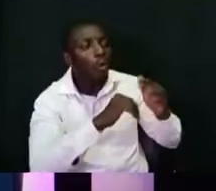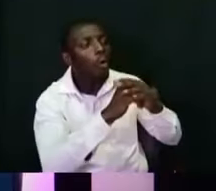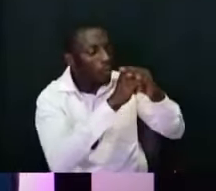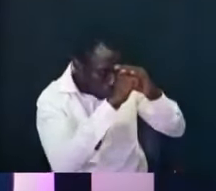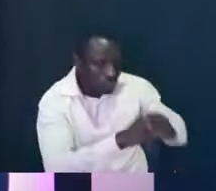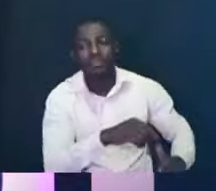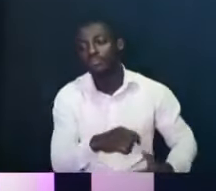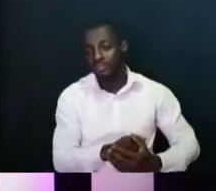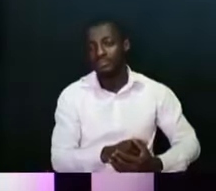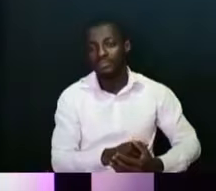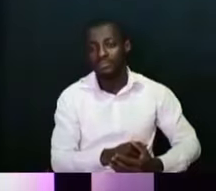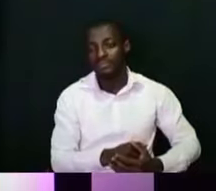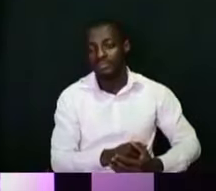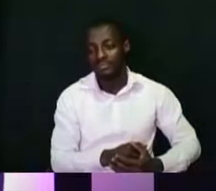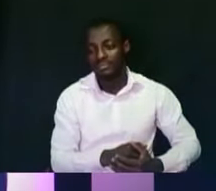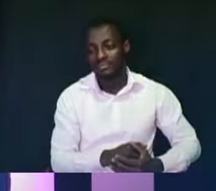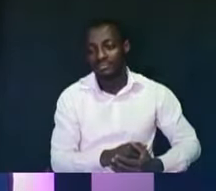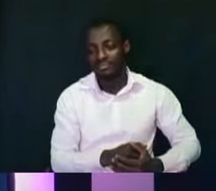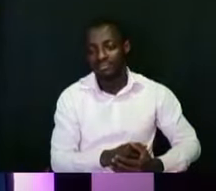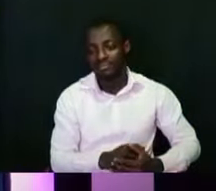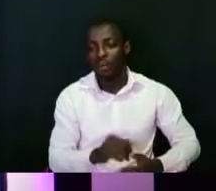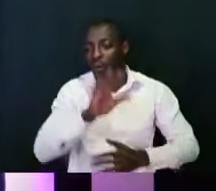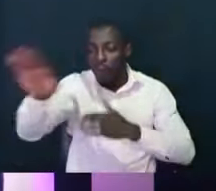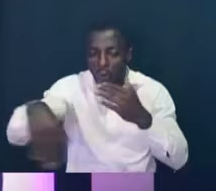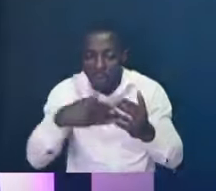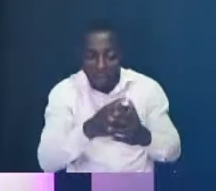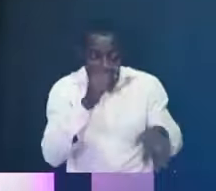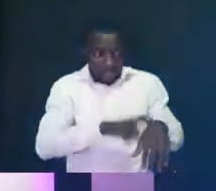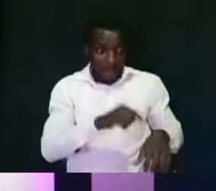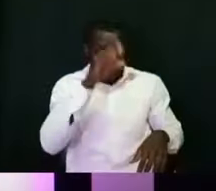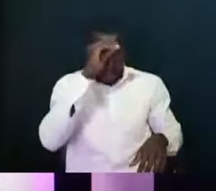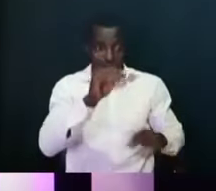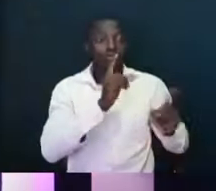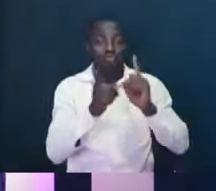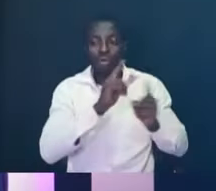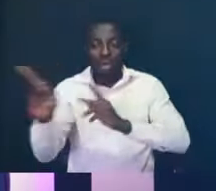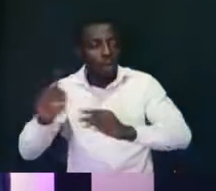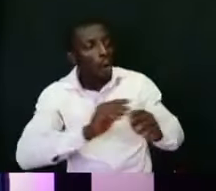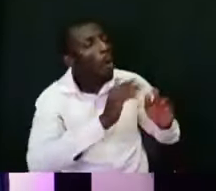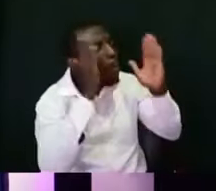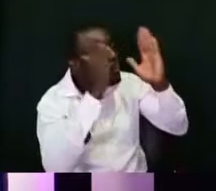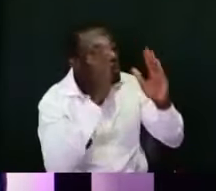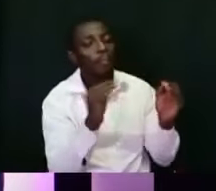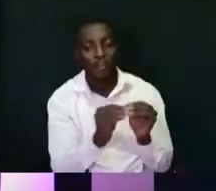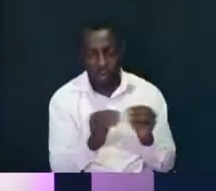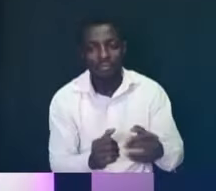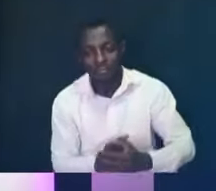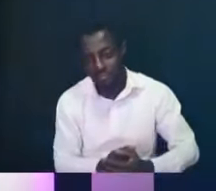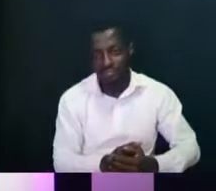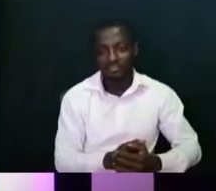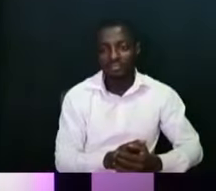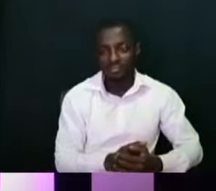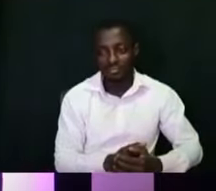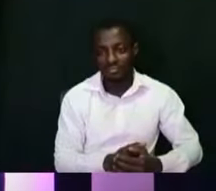Na woina efrinkitwa so kosi akesi so tie no kase. This man is rightly called the great power of God.